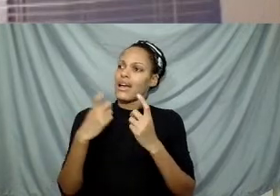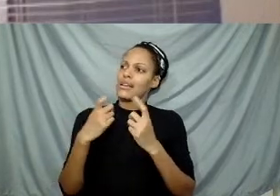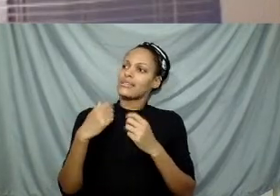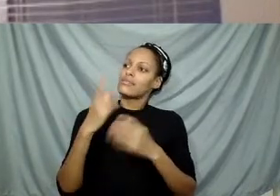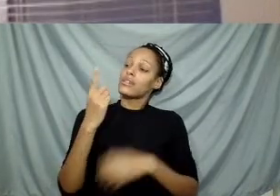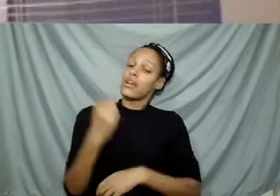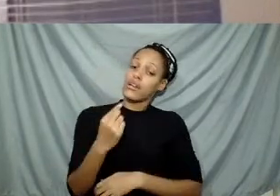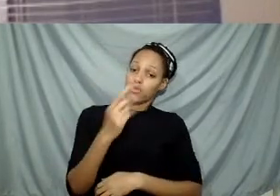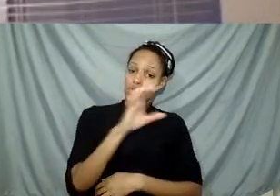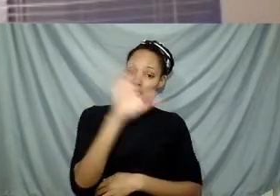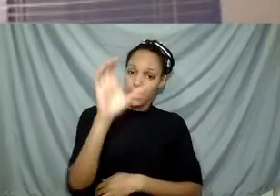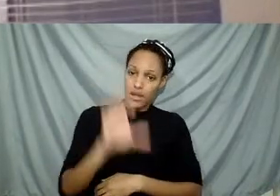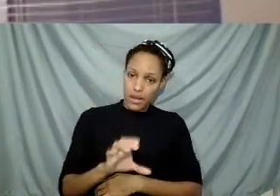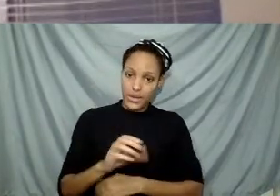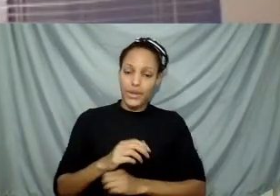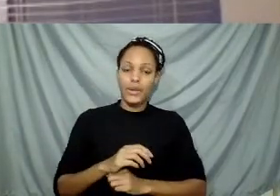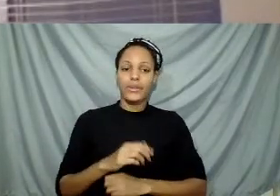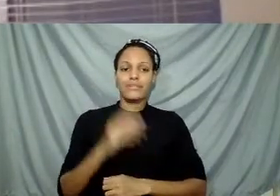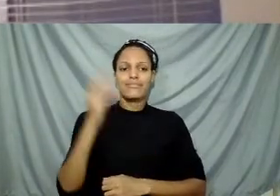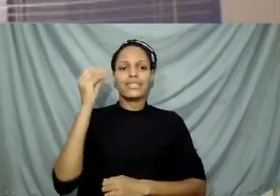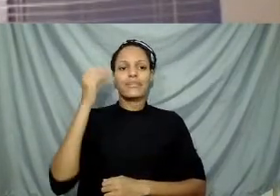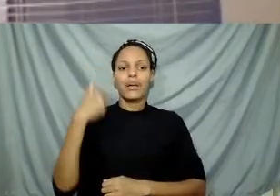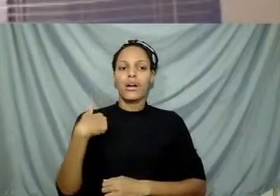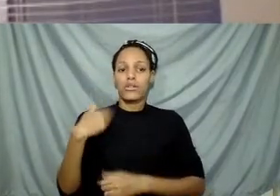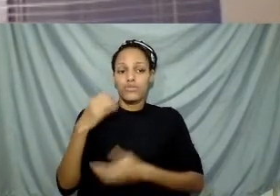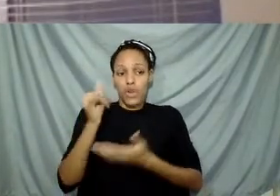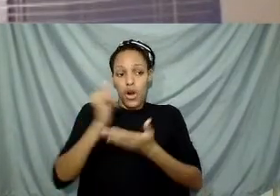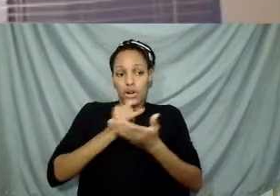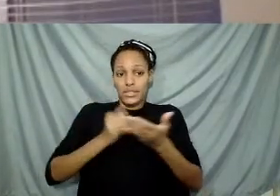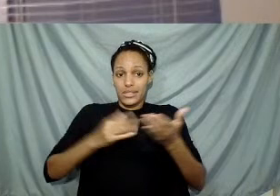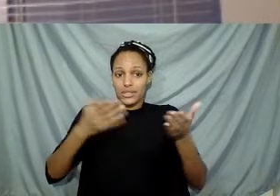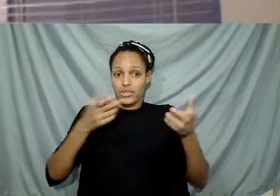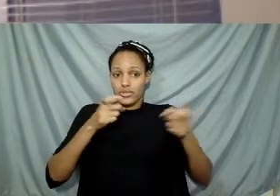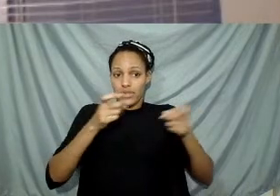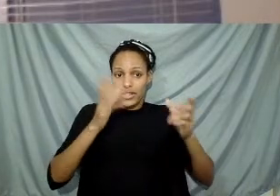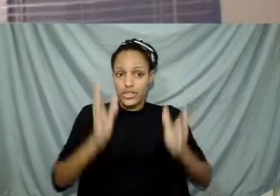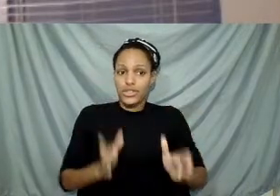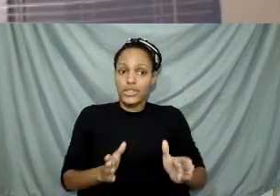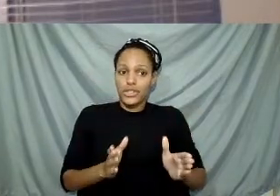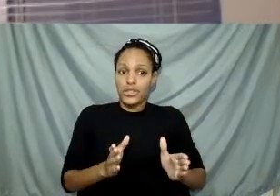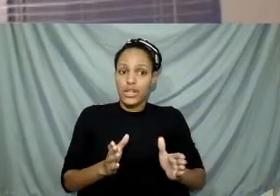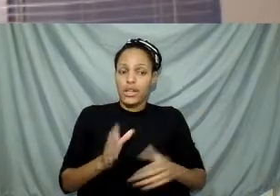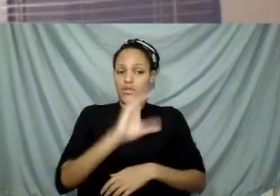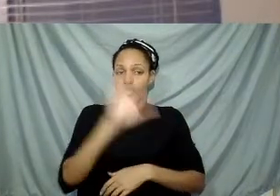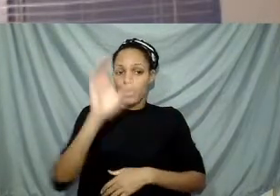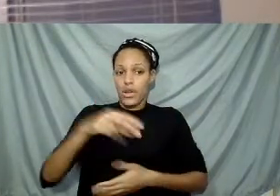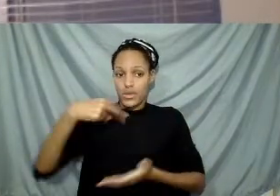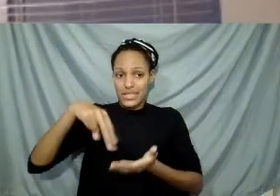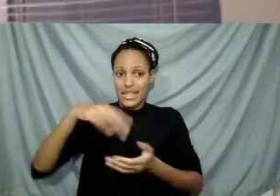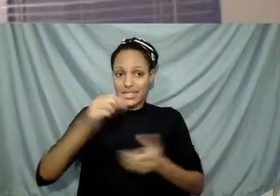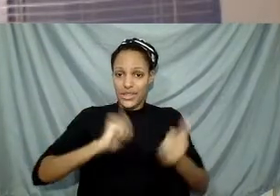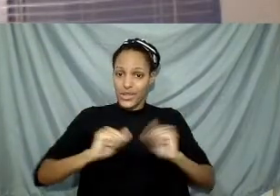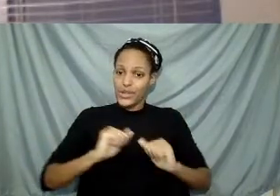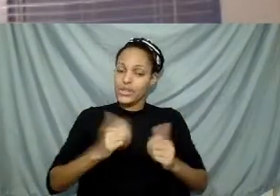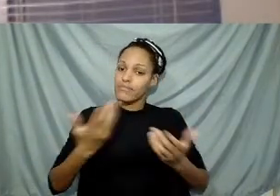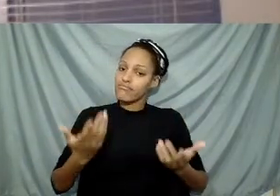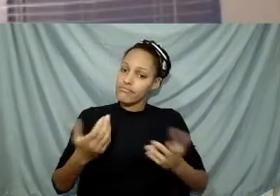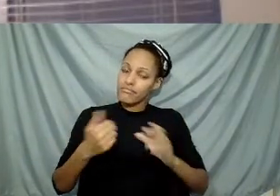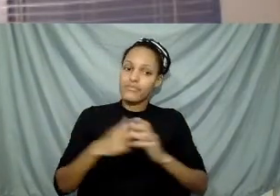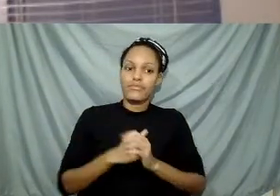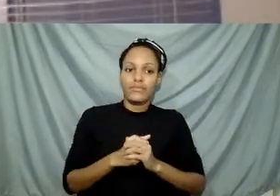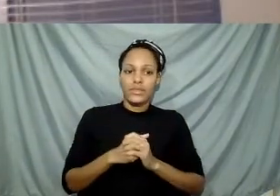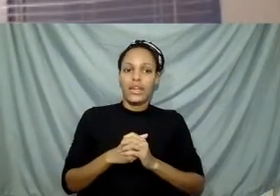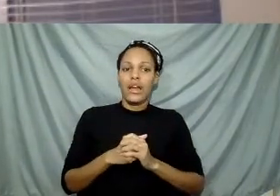and consider taking on the artistic directorship of Joseph Holmes Chicago Dance Theater. And the nutshell of that